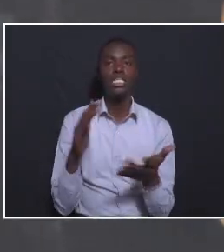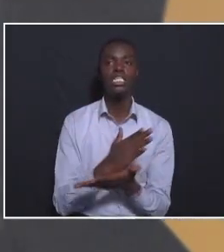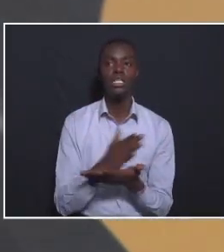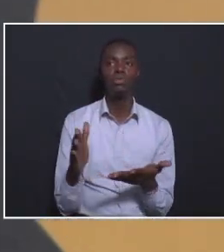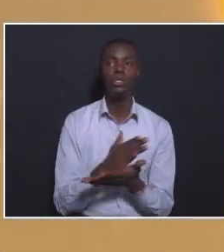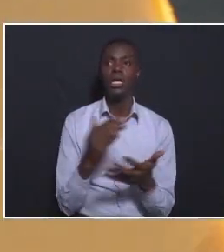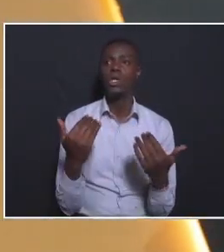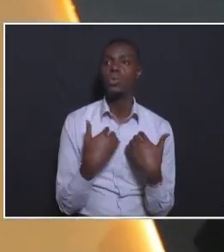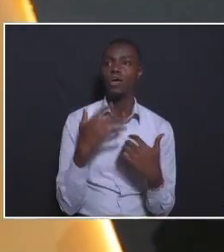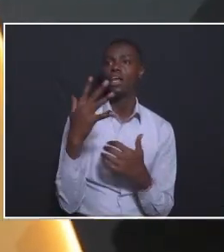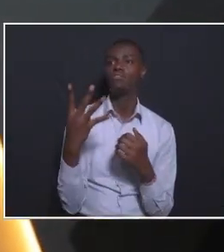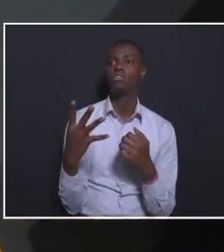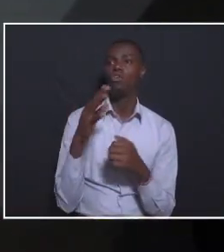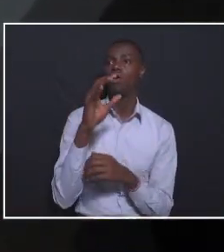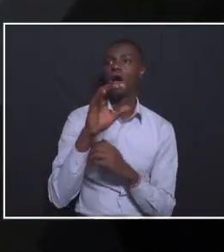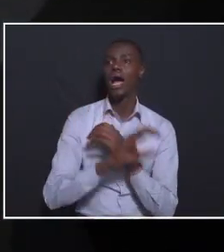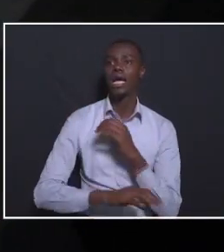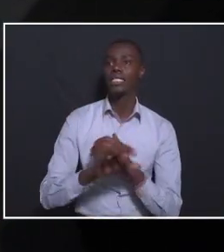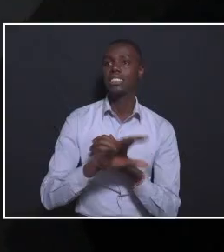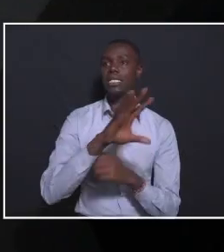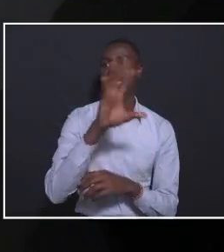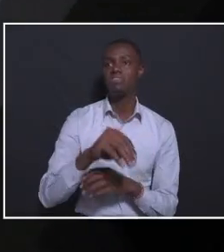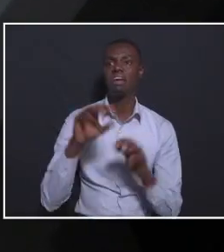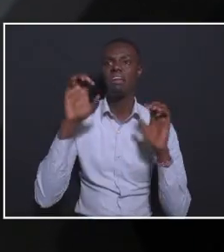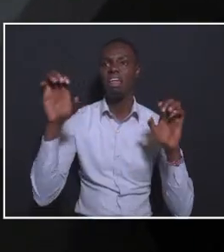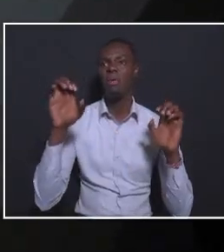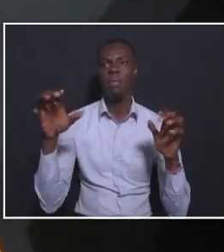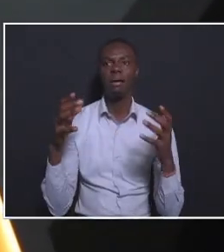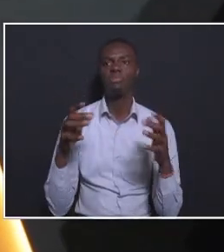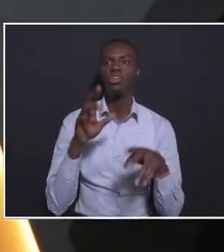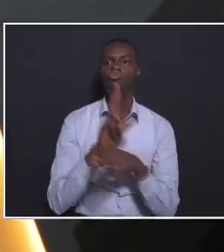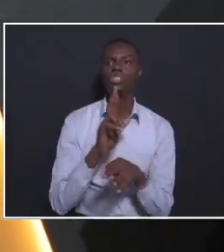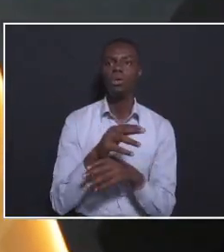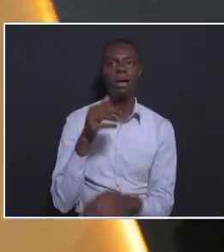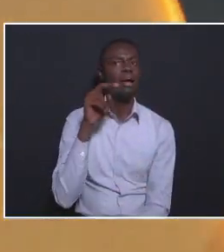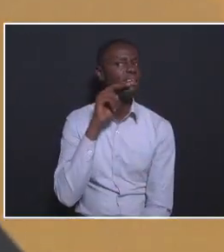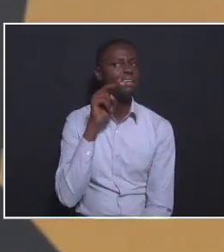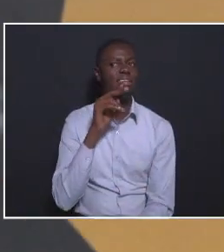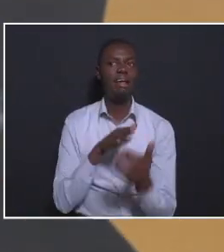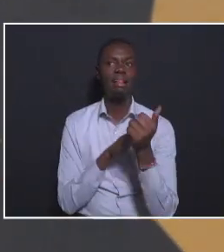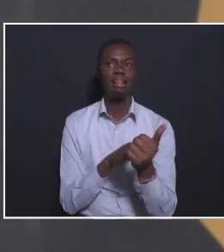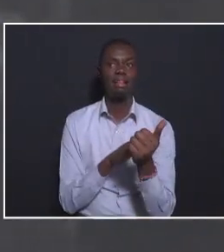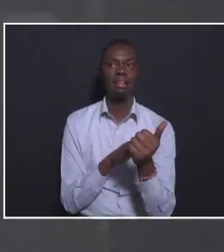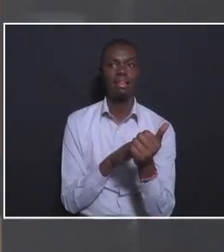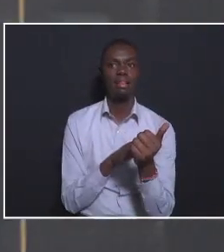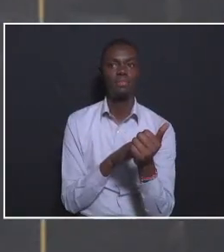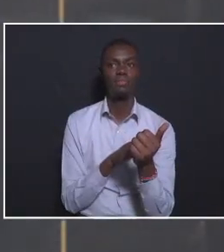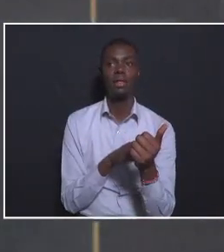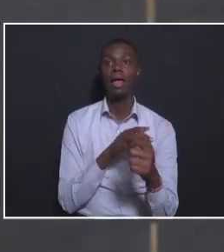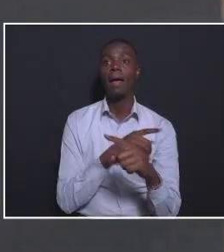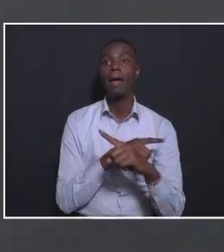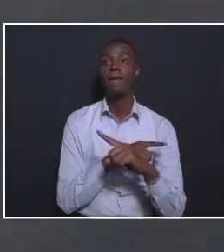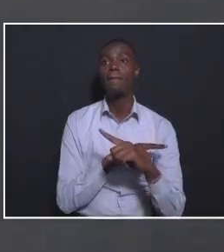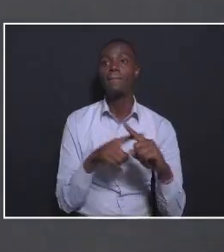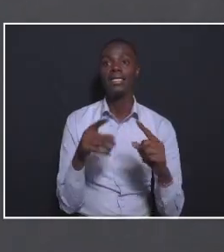course, 54 countries in Africa in the film ecosystem. Nigeria, of course, leading, but its